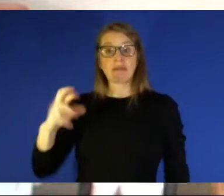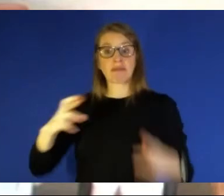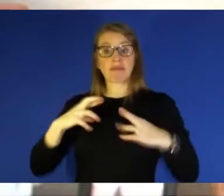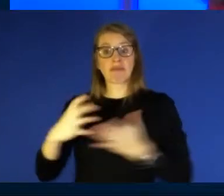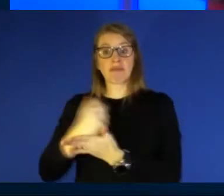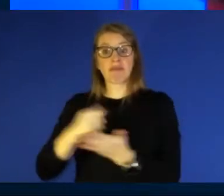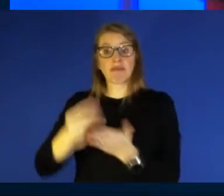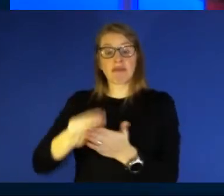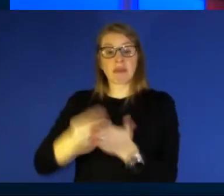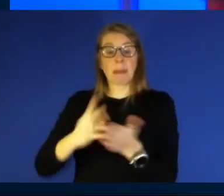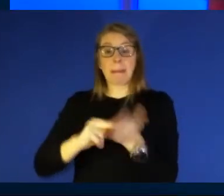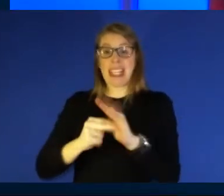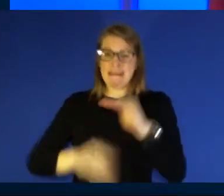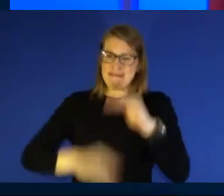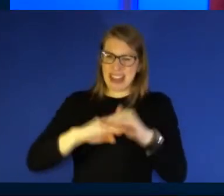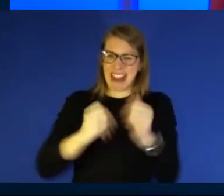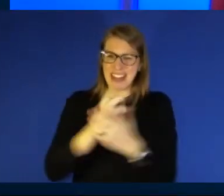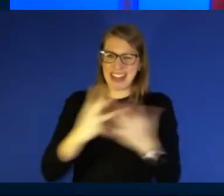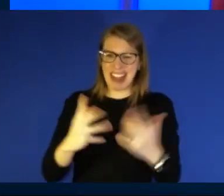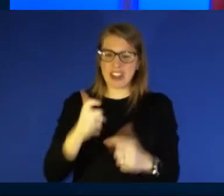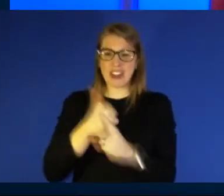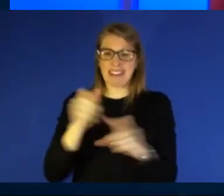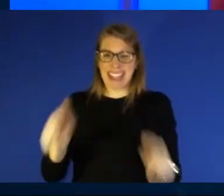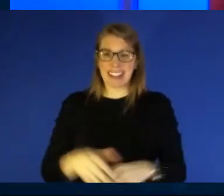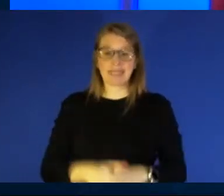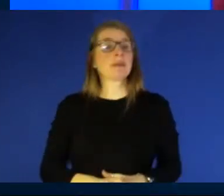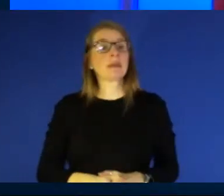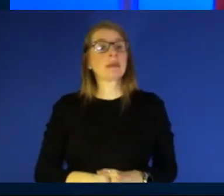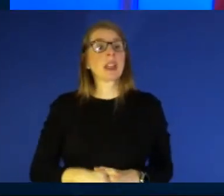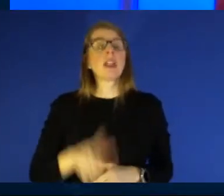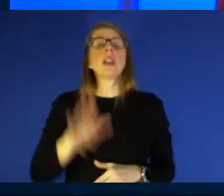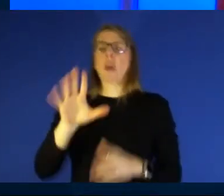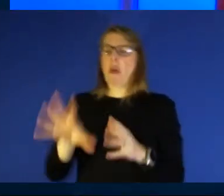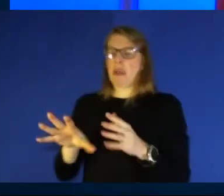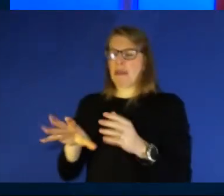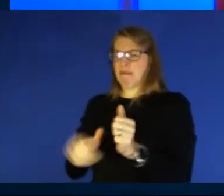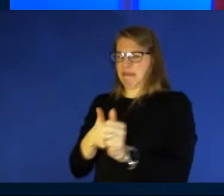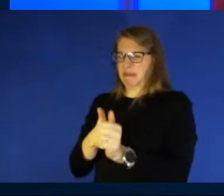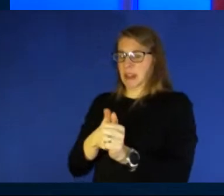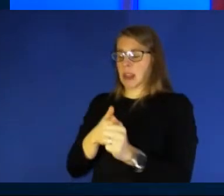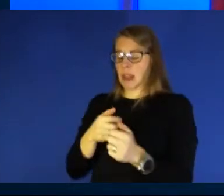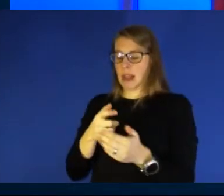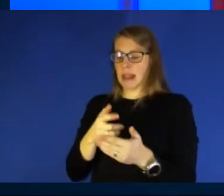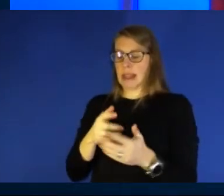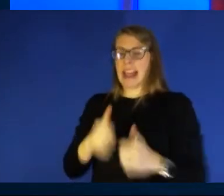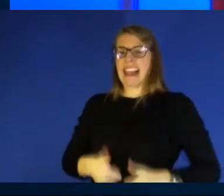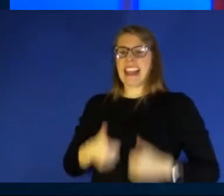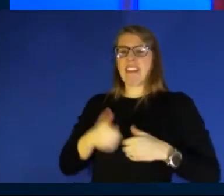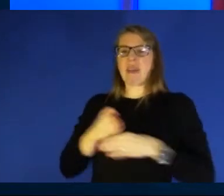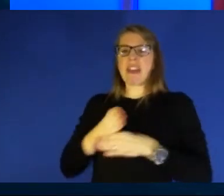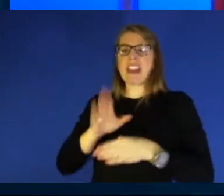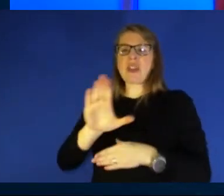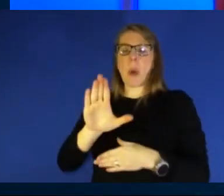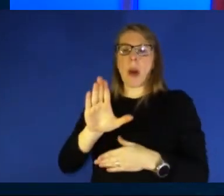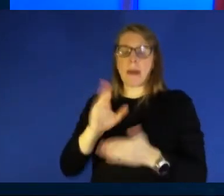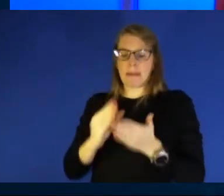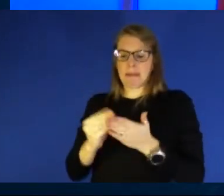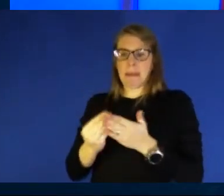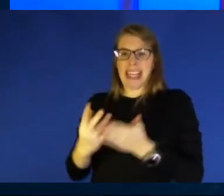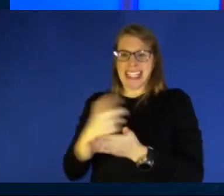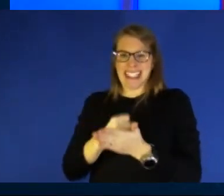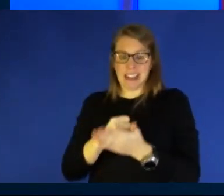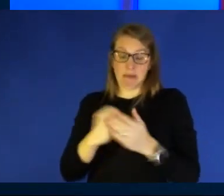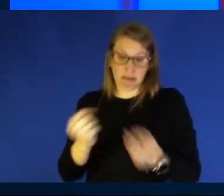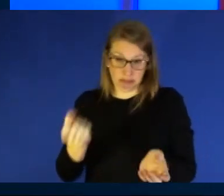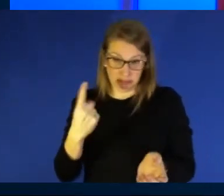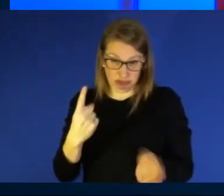can. So to piggyback on what you were saying about living within your means, could you give us some examples of things that we could all probably